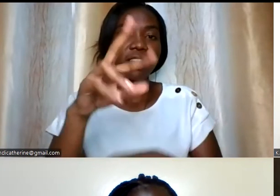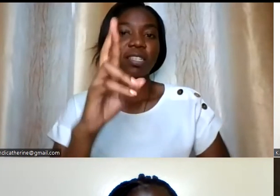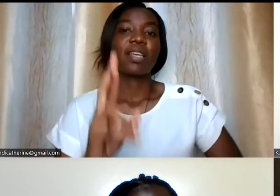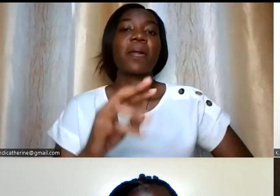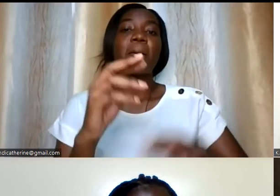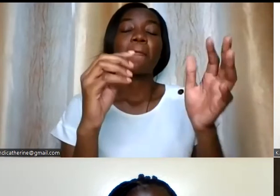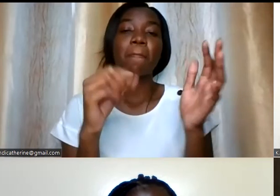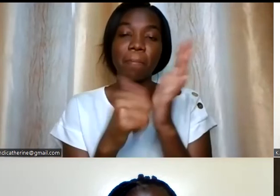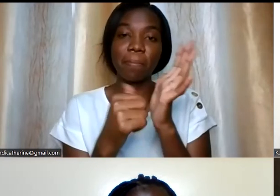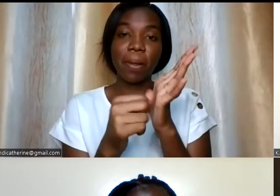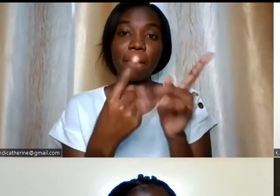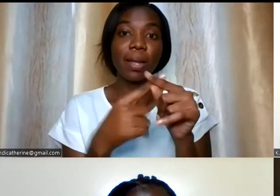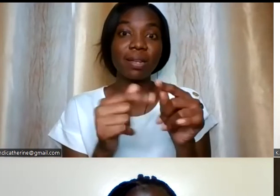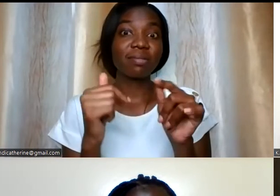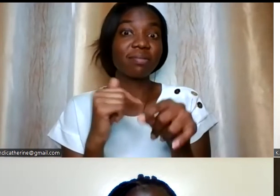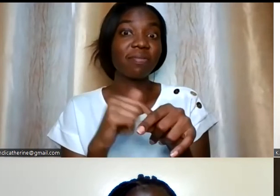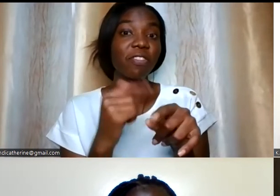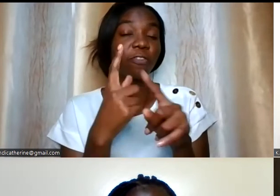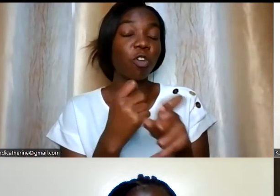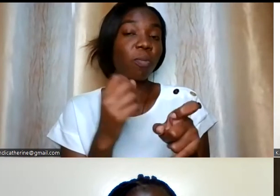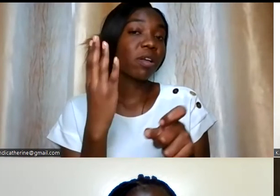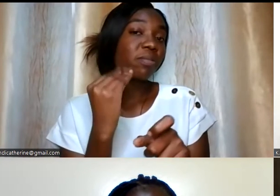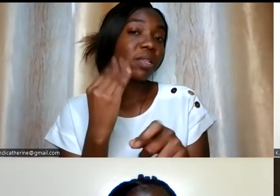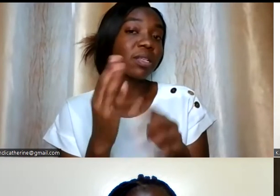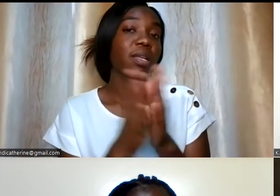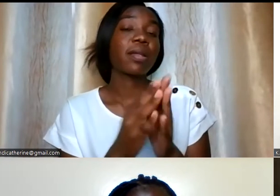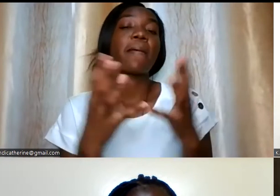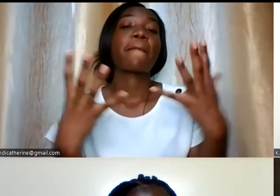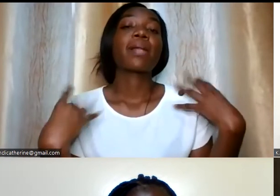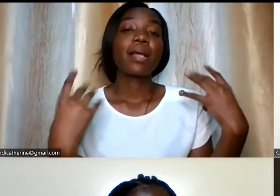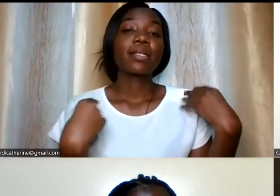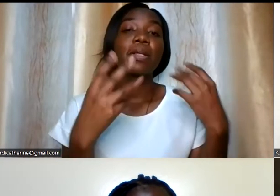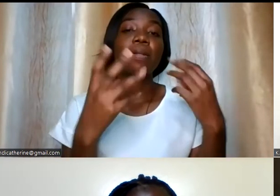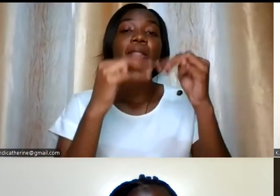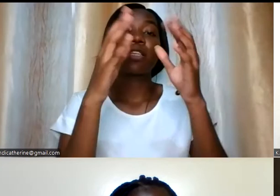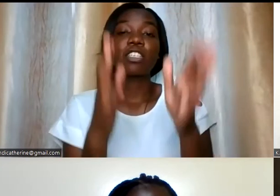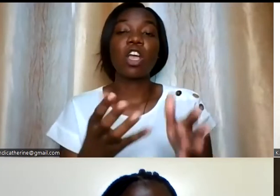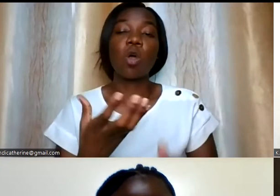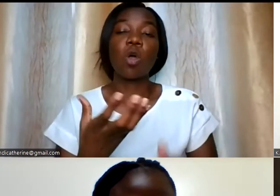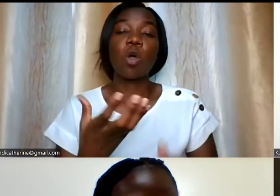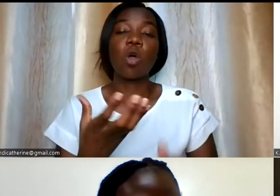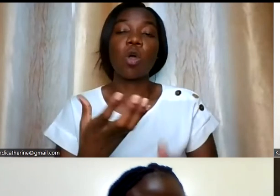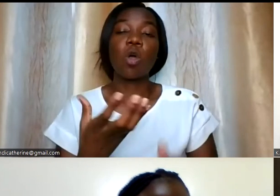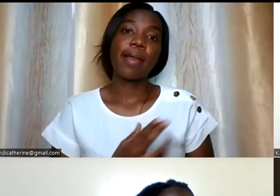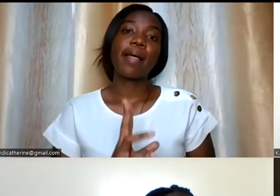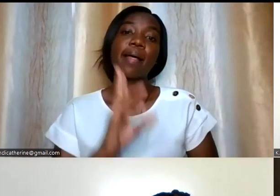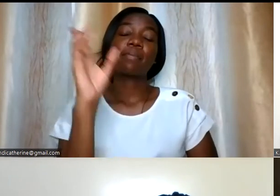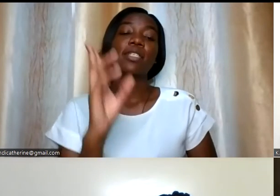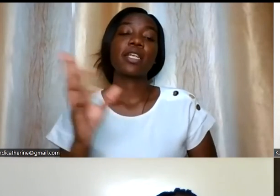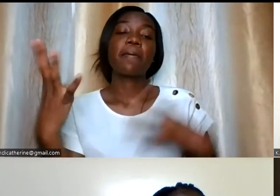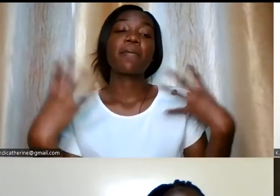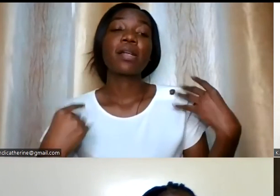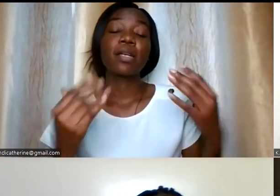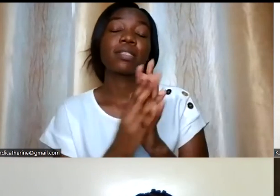is, from my experience and my practice, managers own up. As Patrick has indicated from day one, own